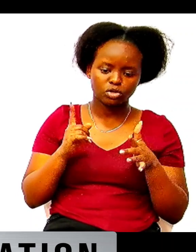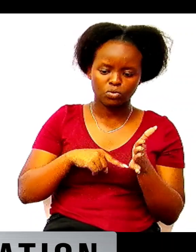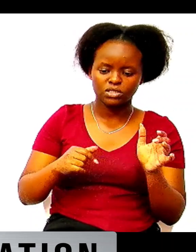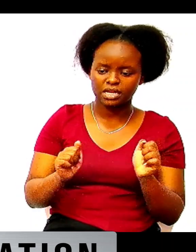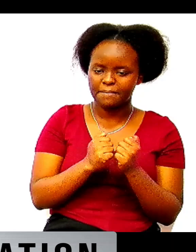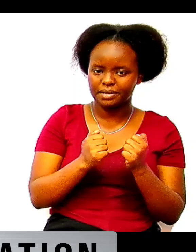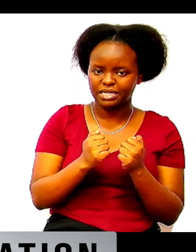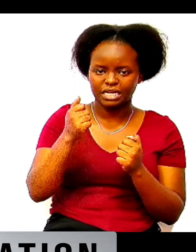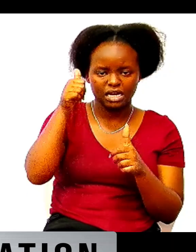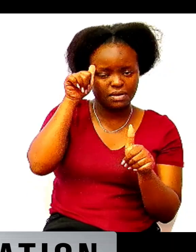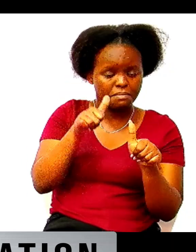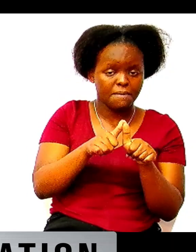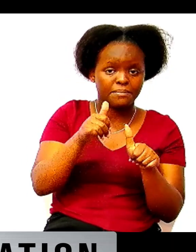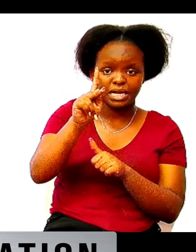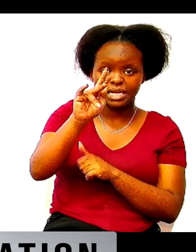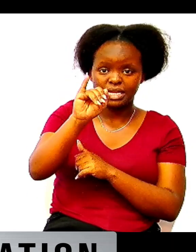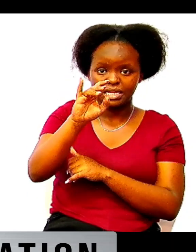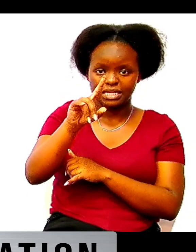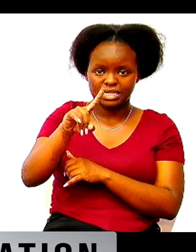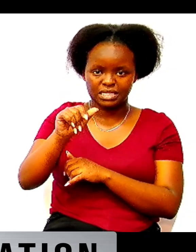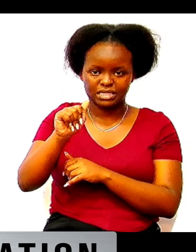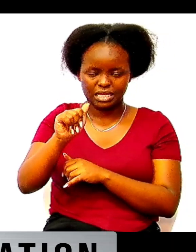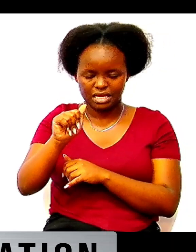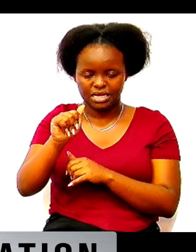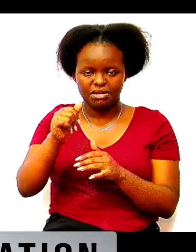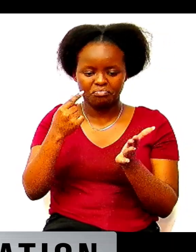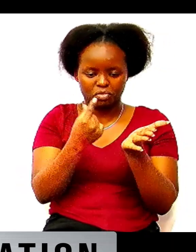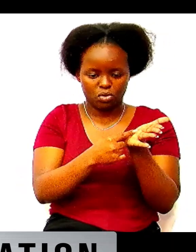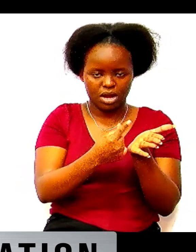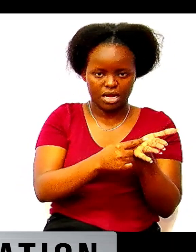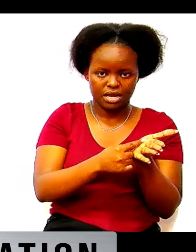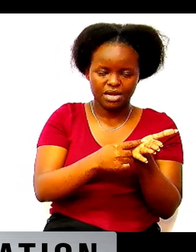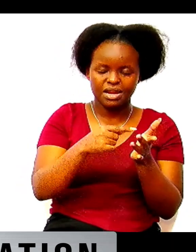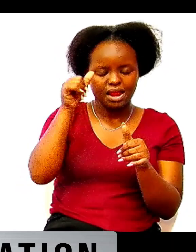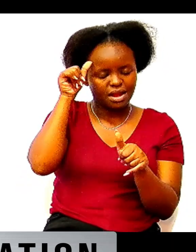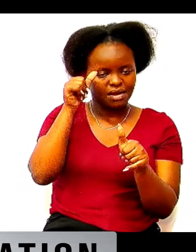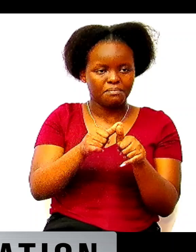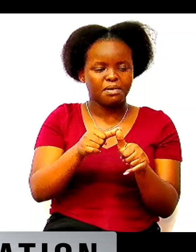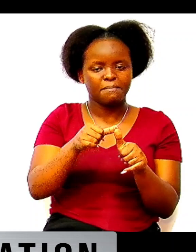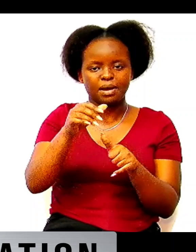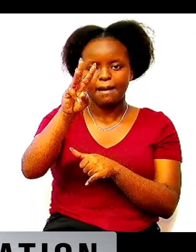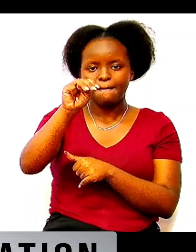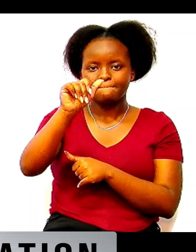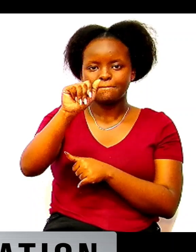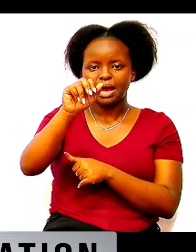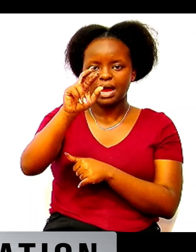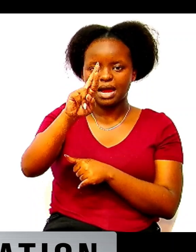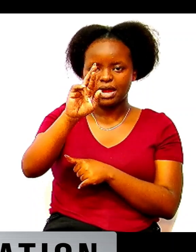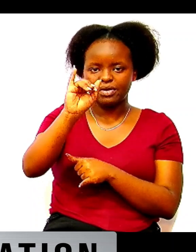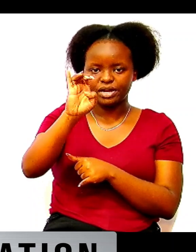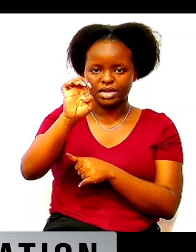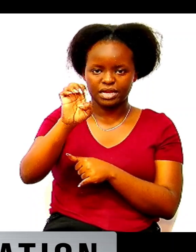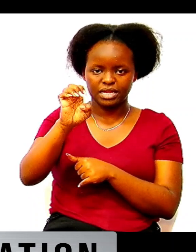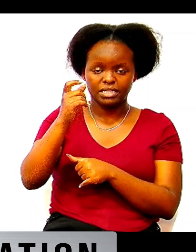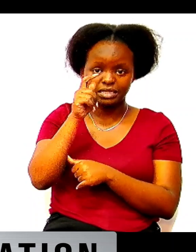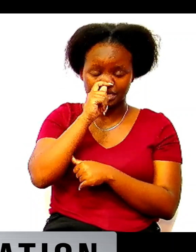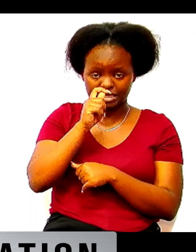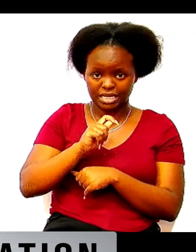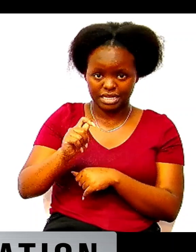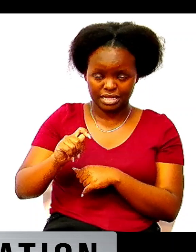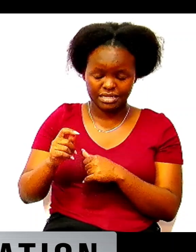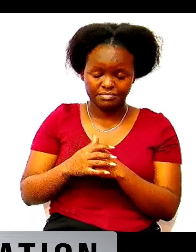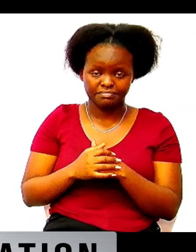Kiza BCJ. Yeah. You remember the case of Marie Saranga from